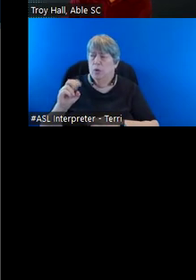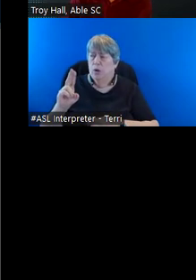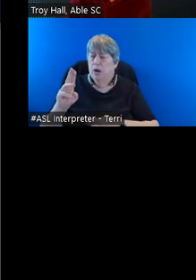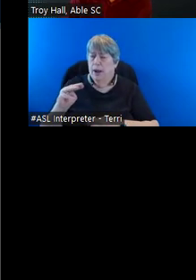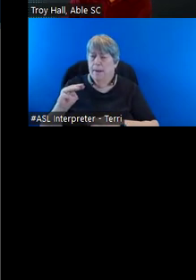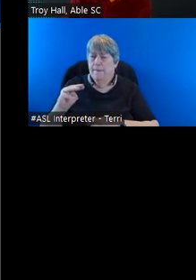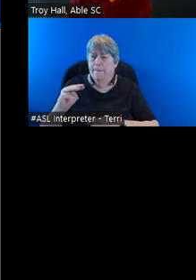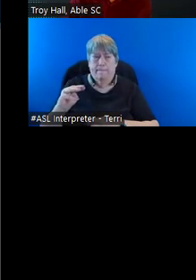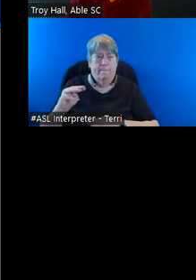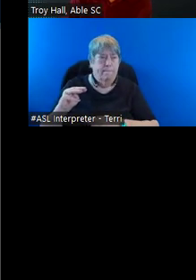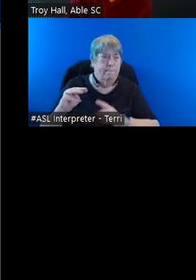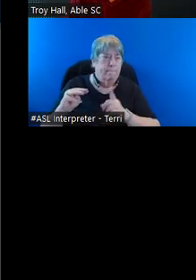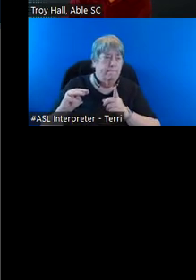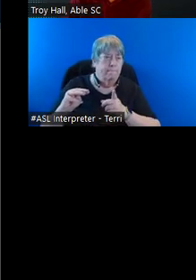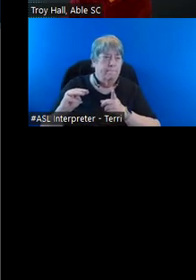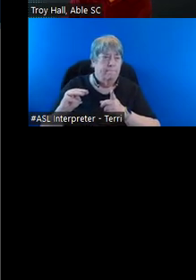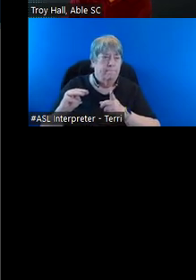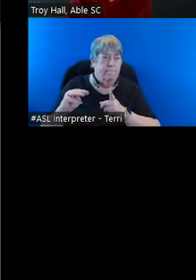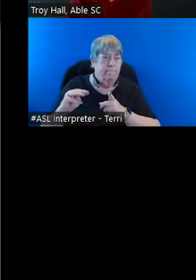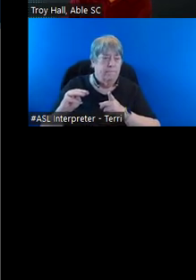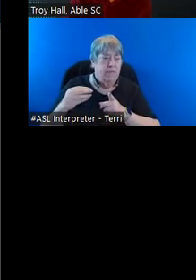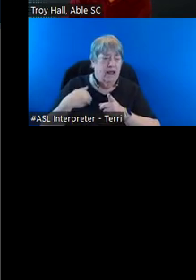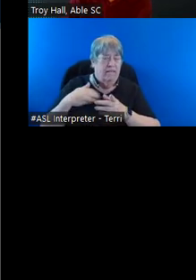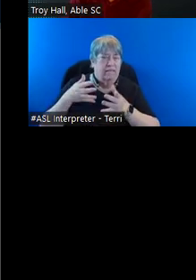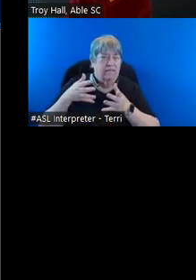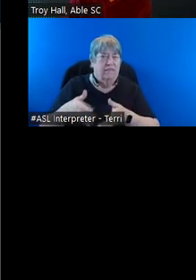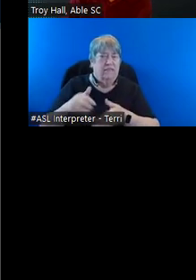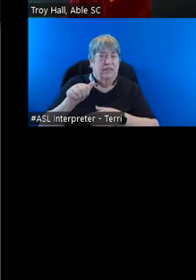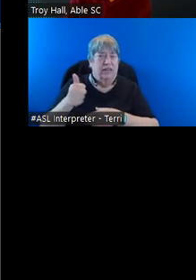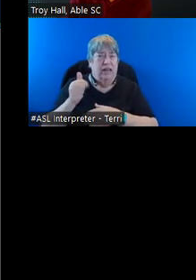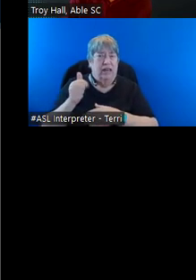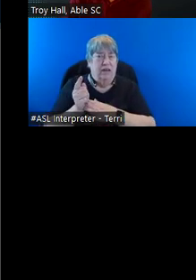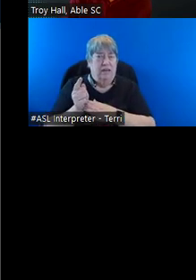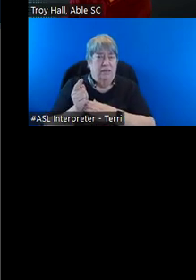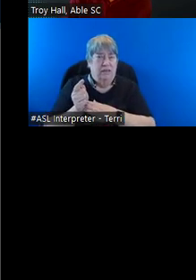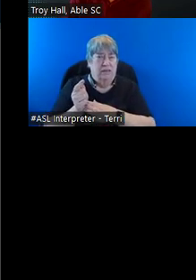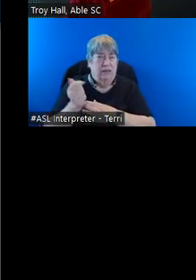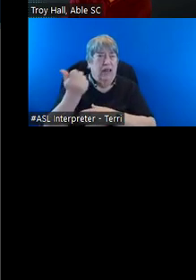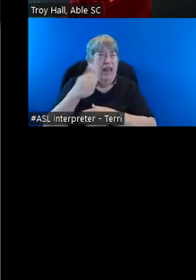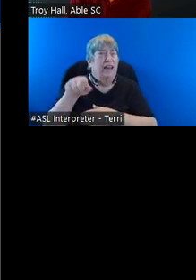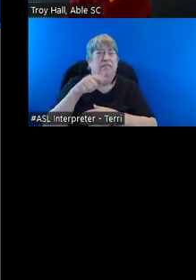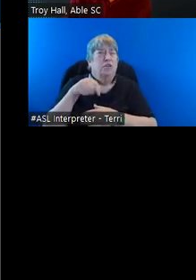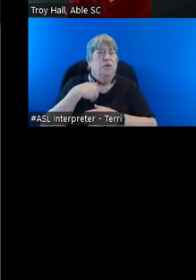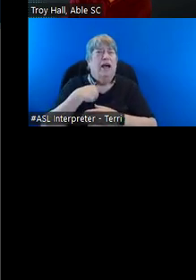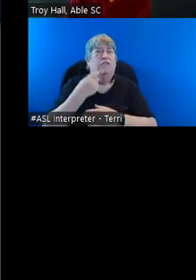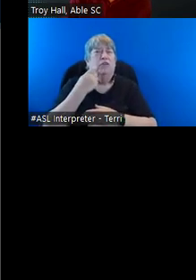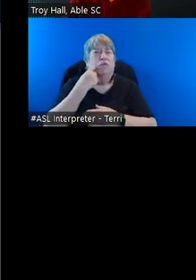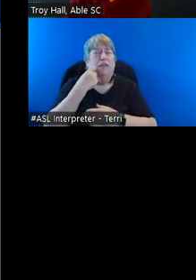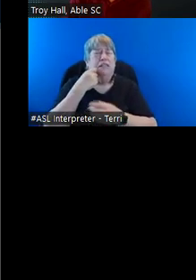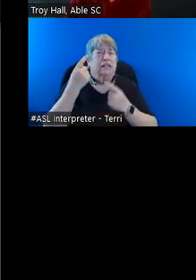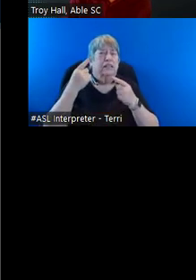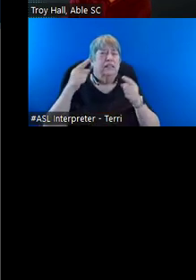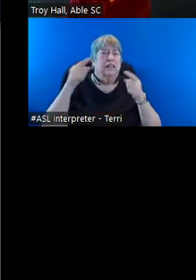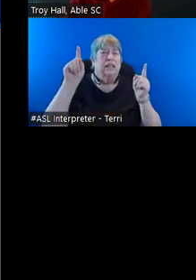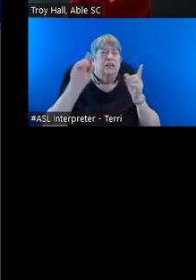got about 10 minutes. Does anybody have a recent success story that they want to cap us off with before